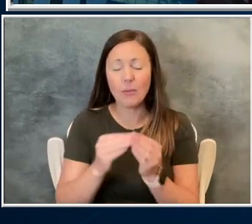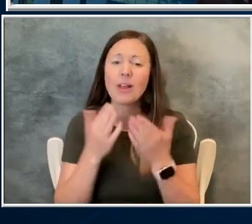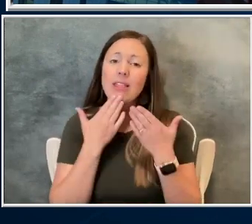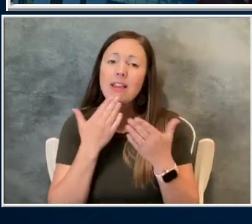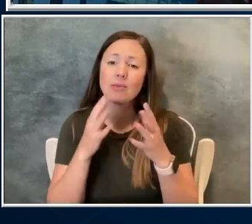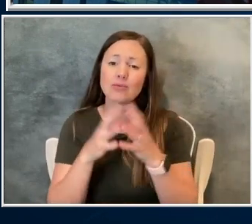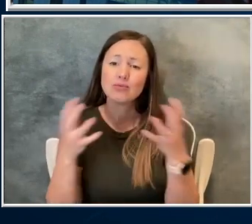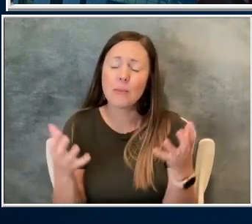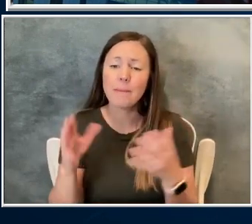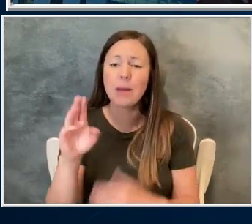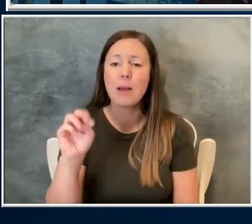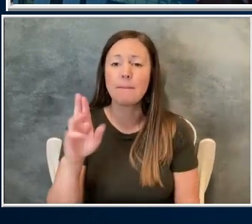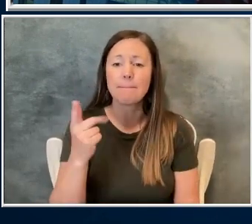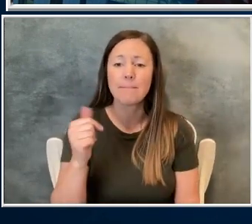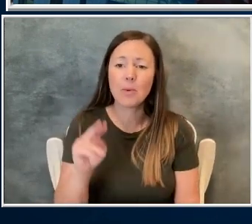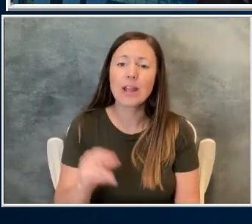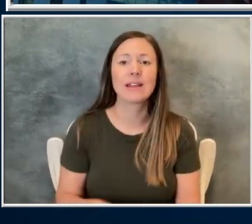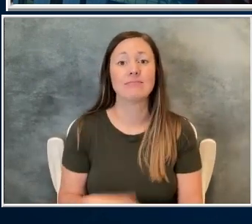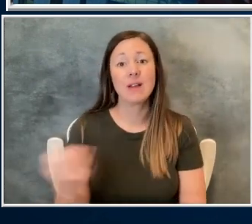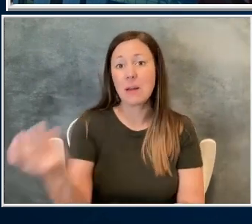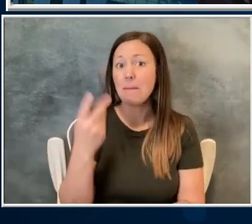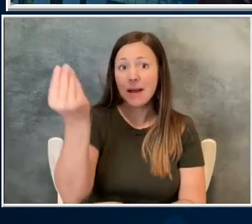anytime the need is high.